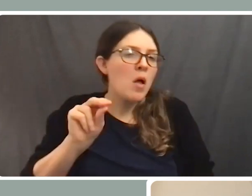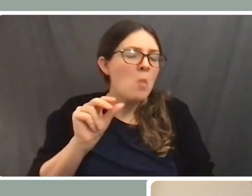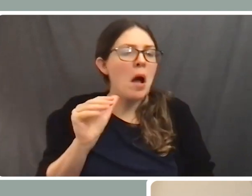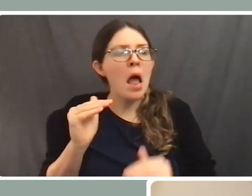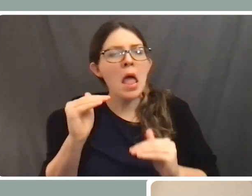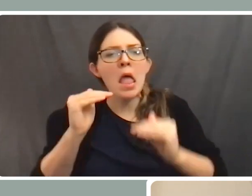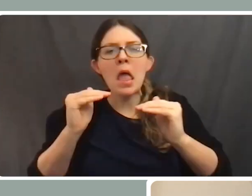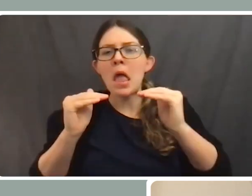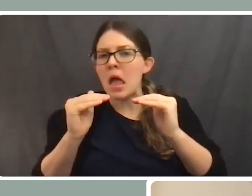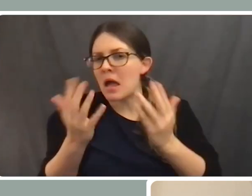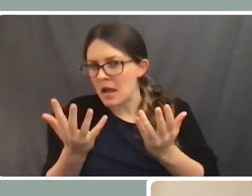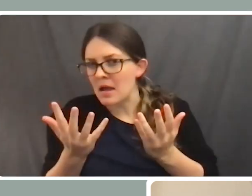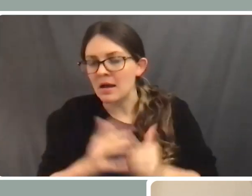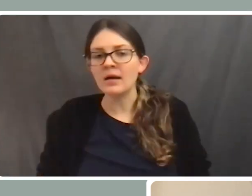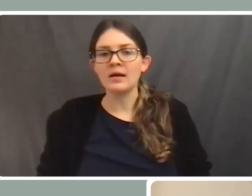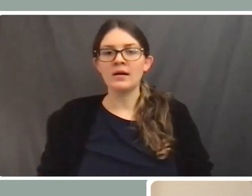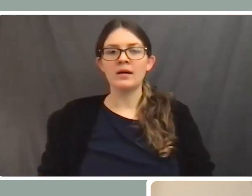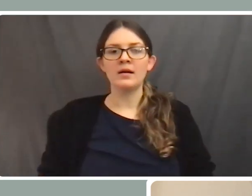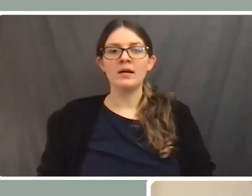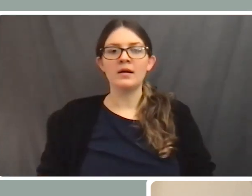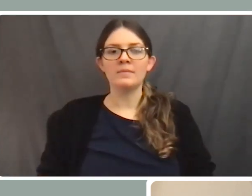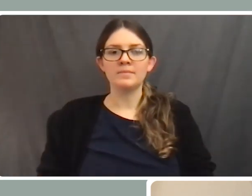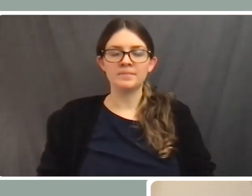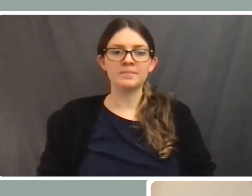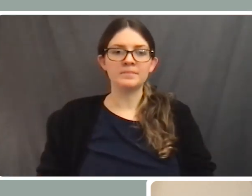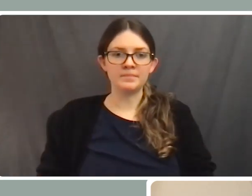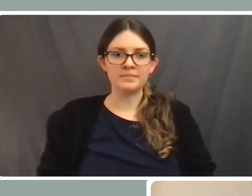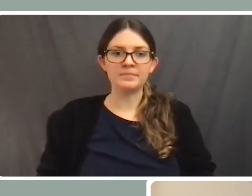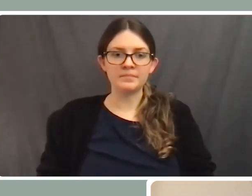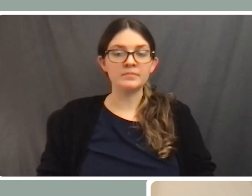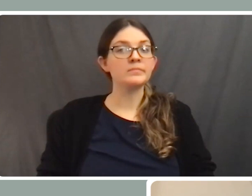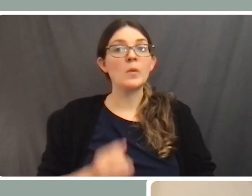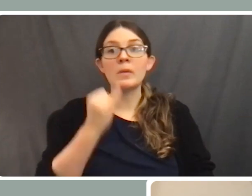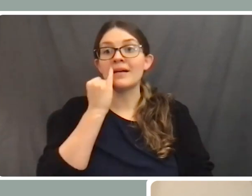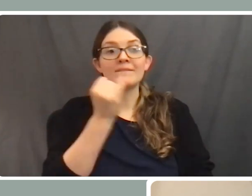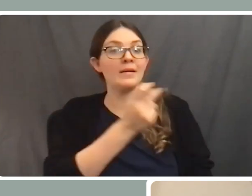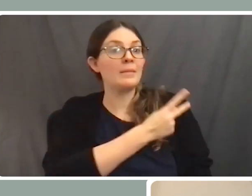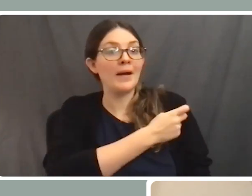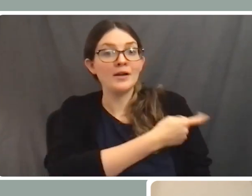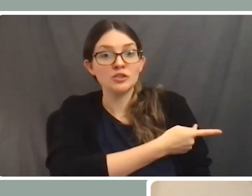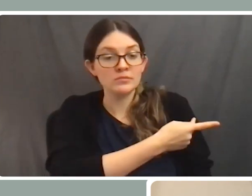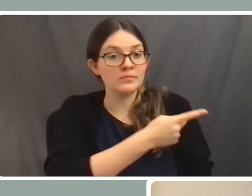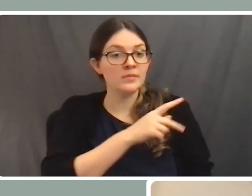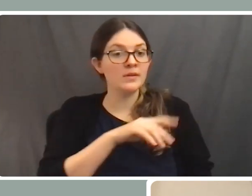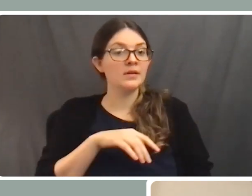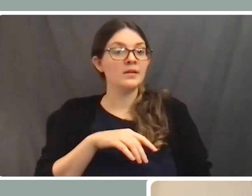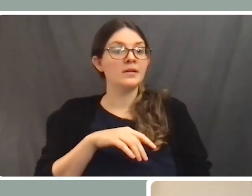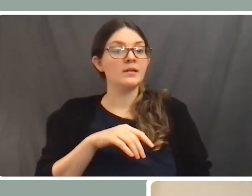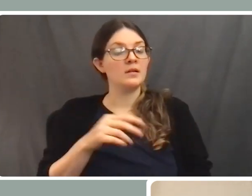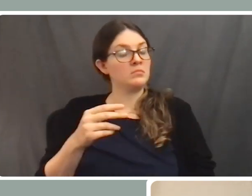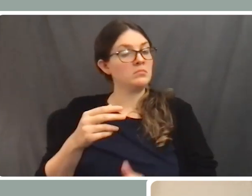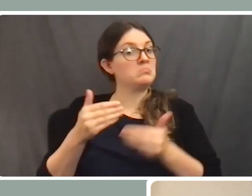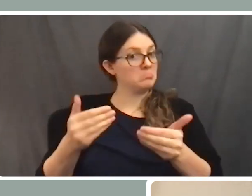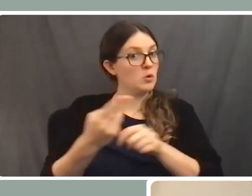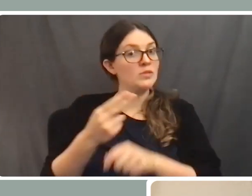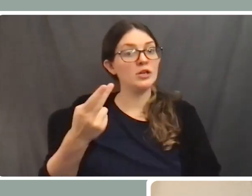months. So, I always use that to say, in a patient who has gotten to month 6 or month 7 of Herceptin,